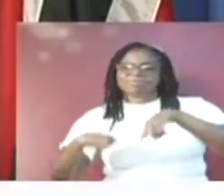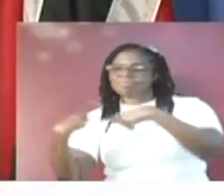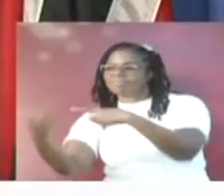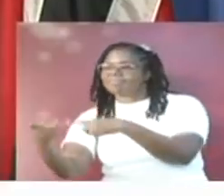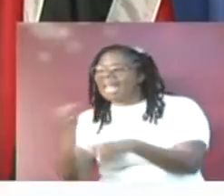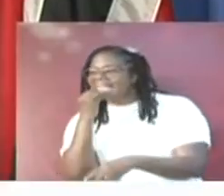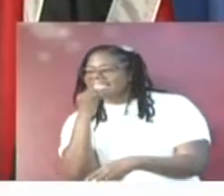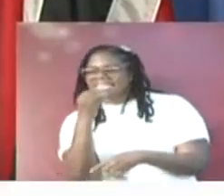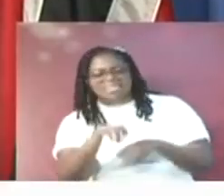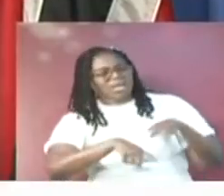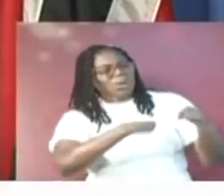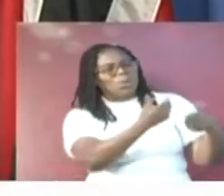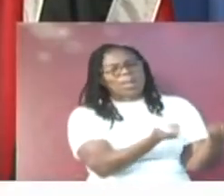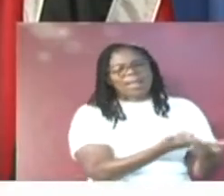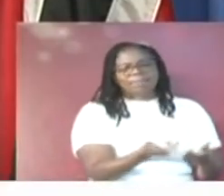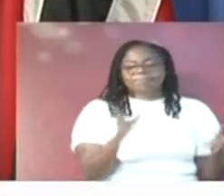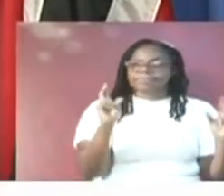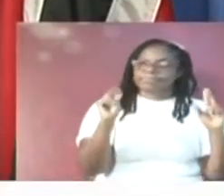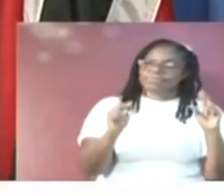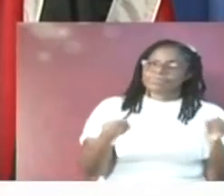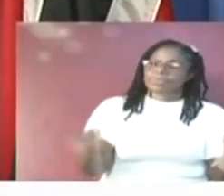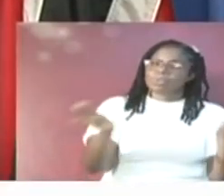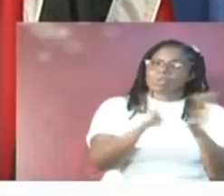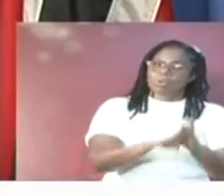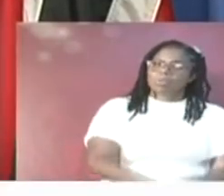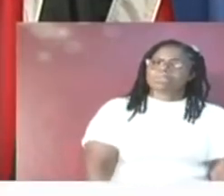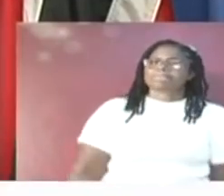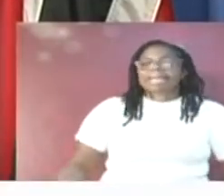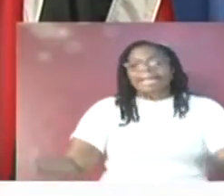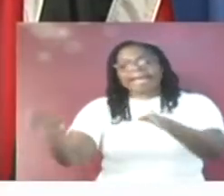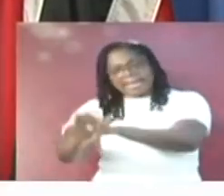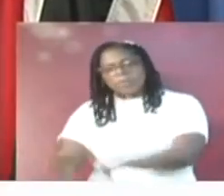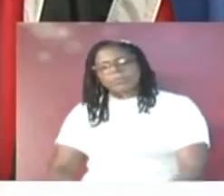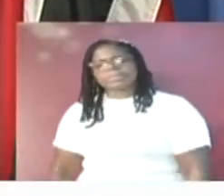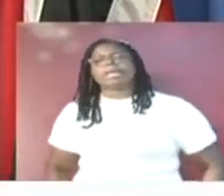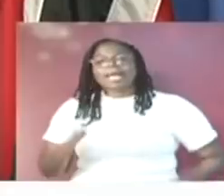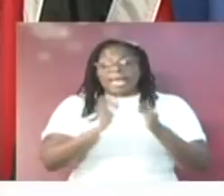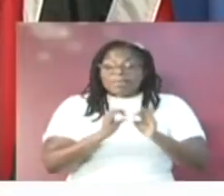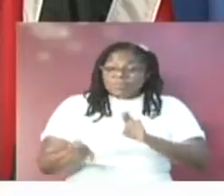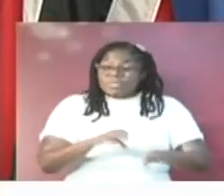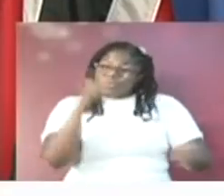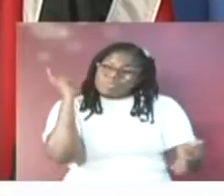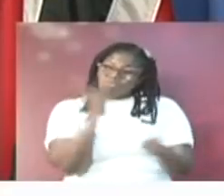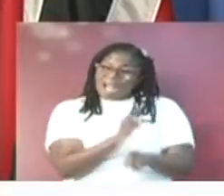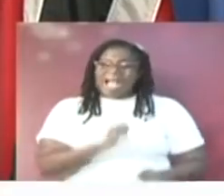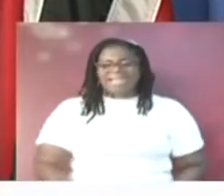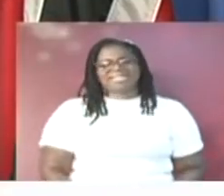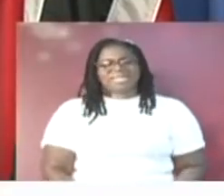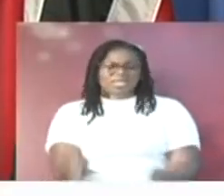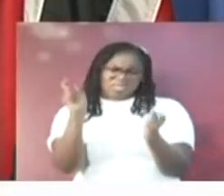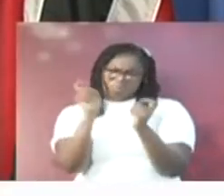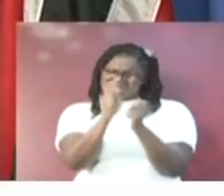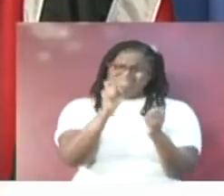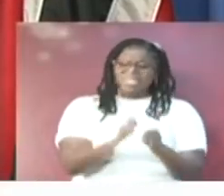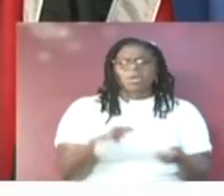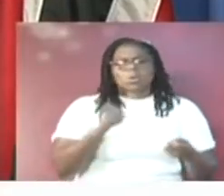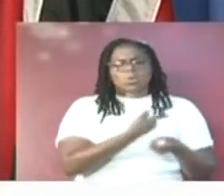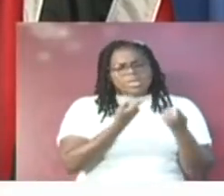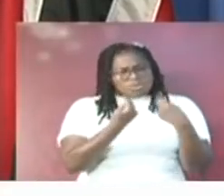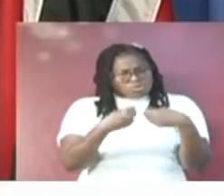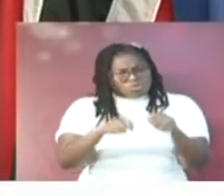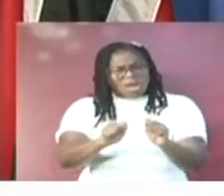willing. It is specifically that if we do it right in that way, then we will be